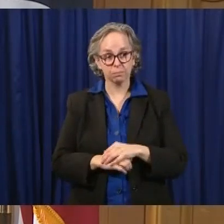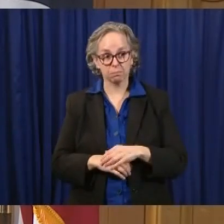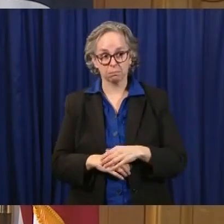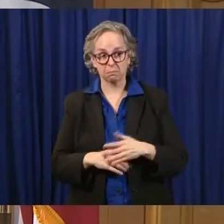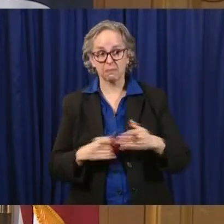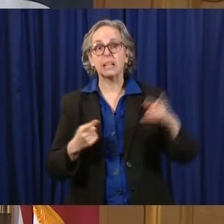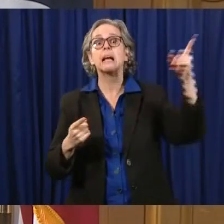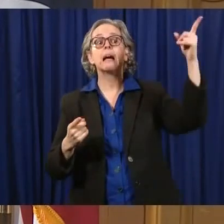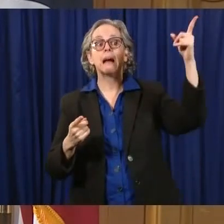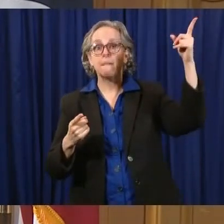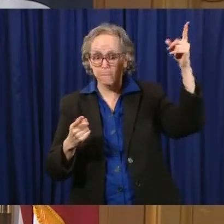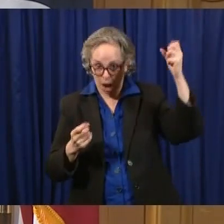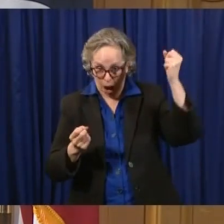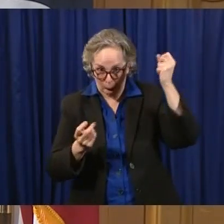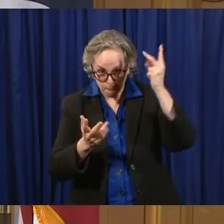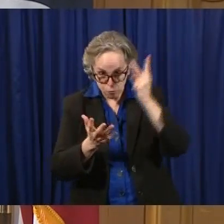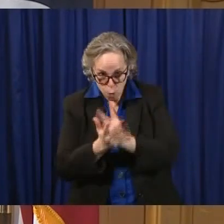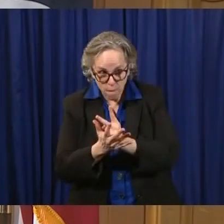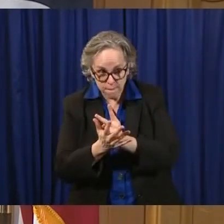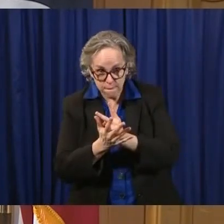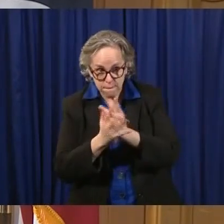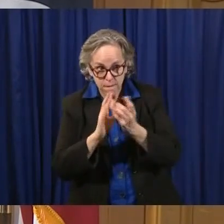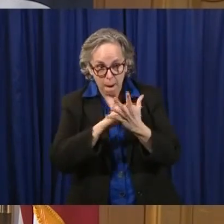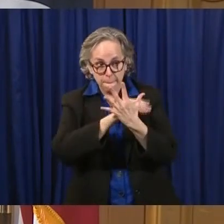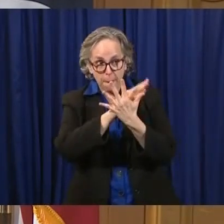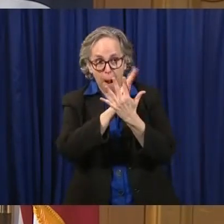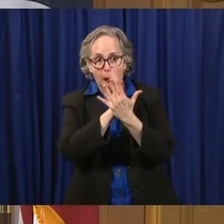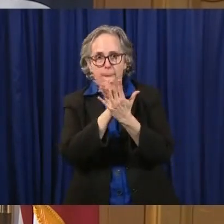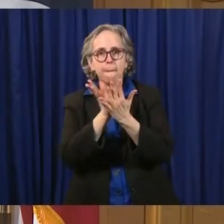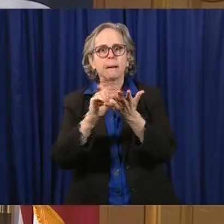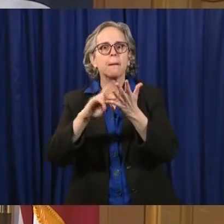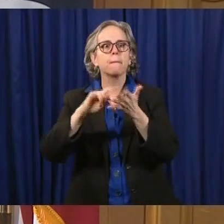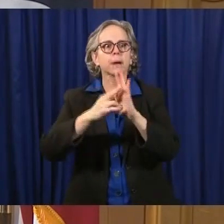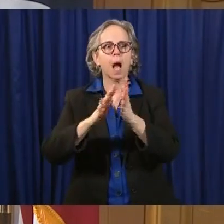retroactively from March 1st, 2020.